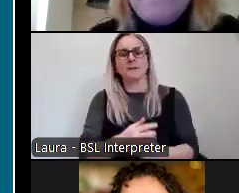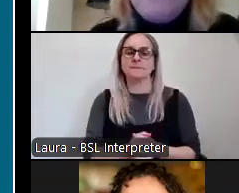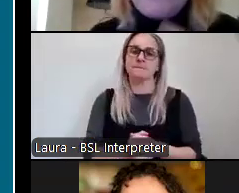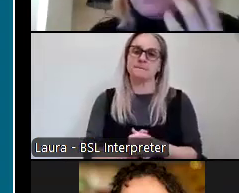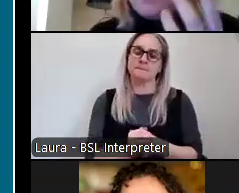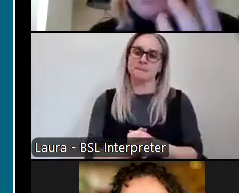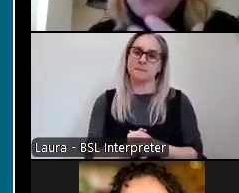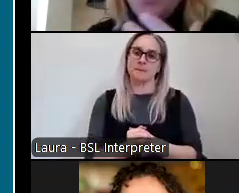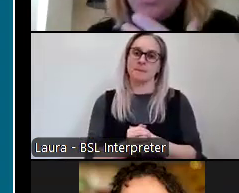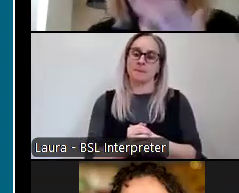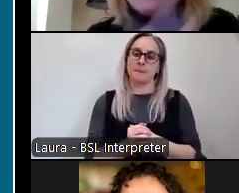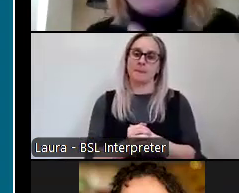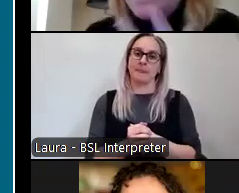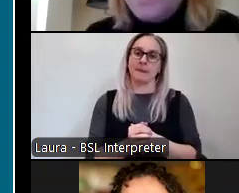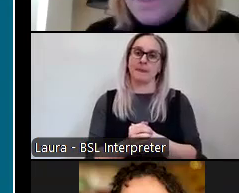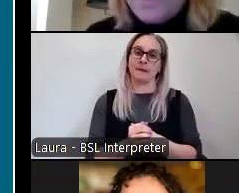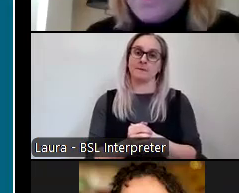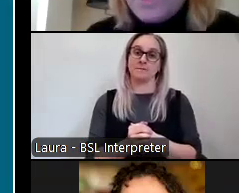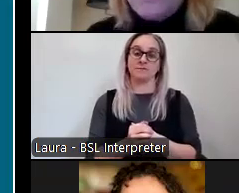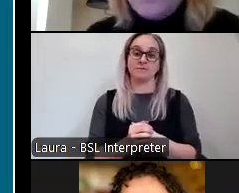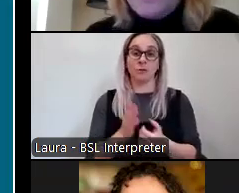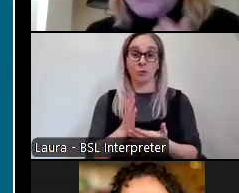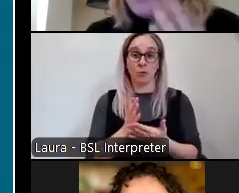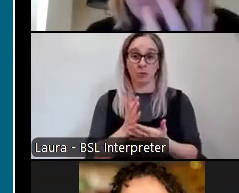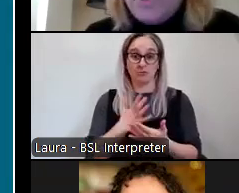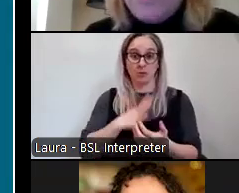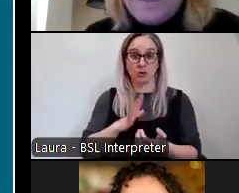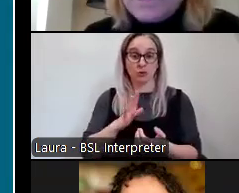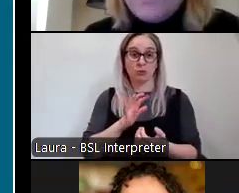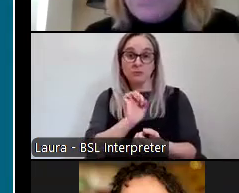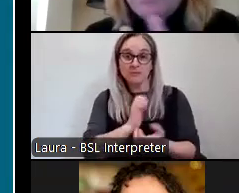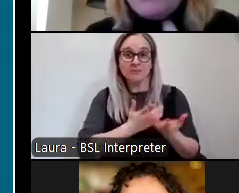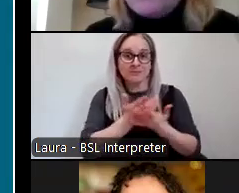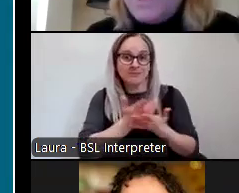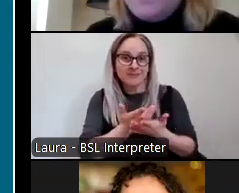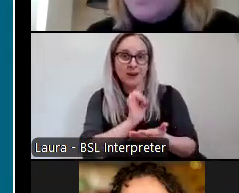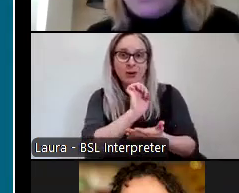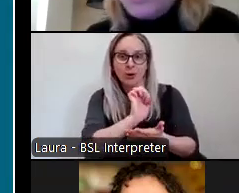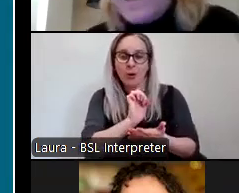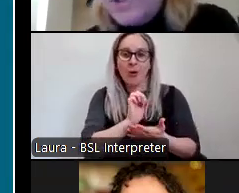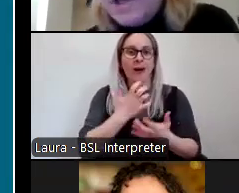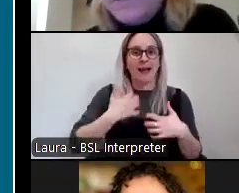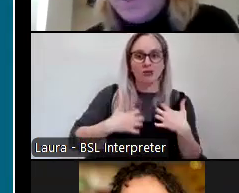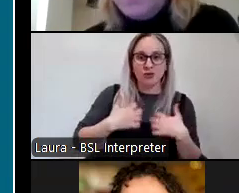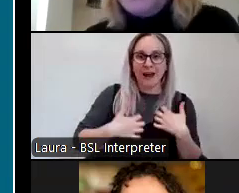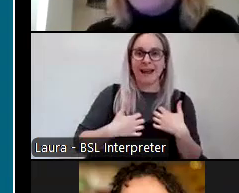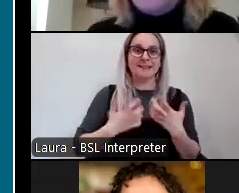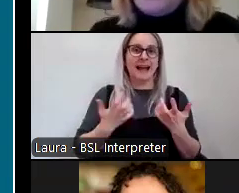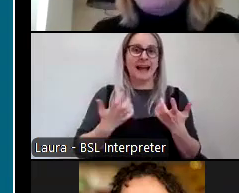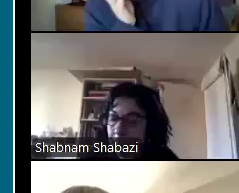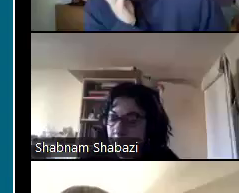hear what you're interested in learning about yourself. Where are your areas for growth or development? What's challenging for